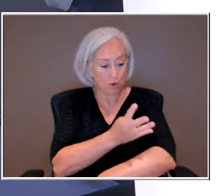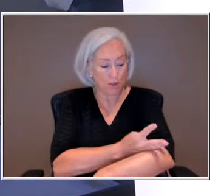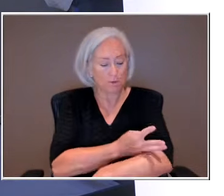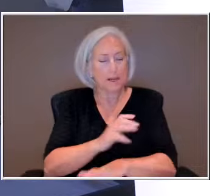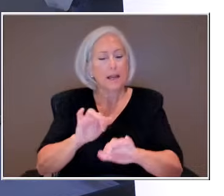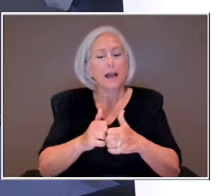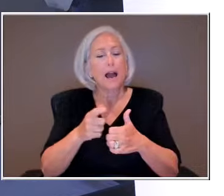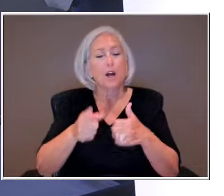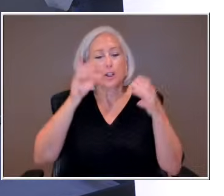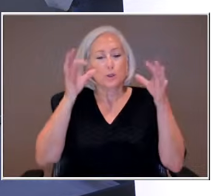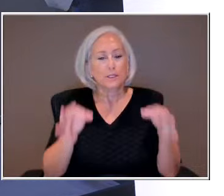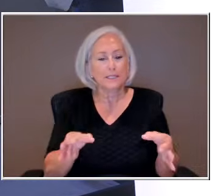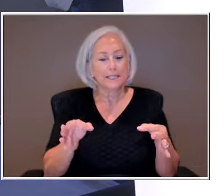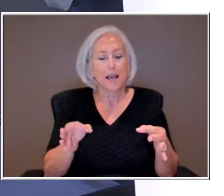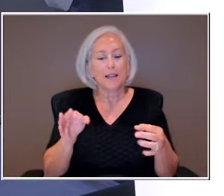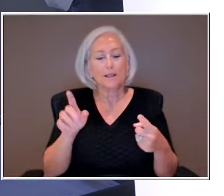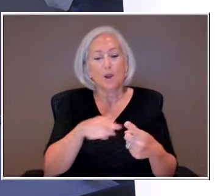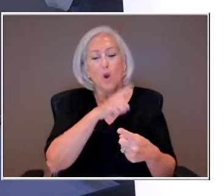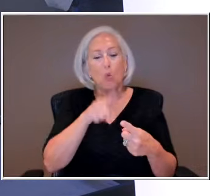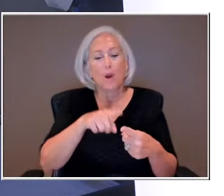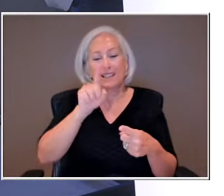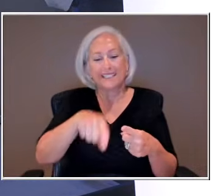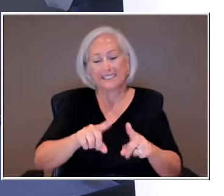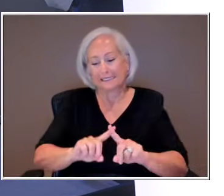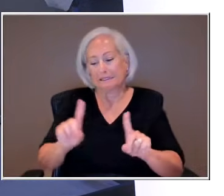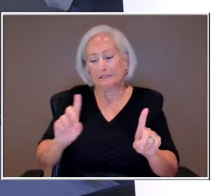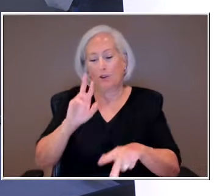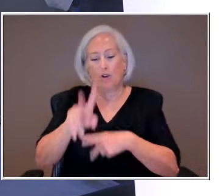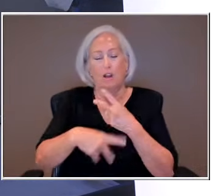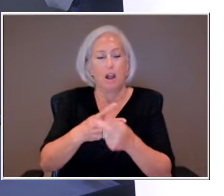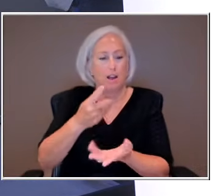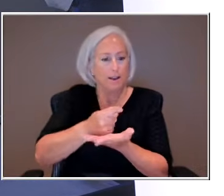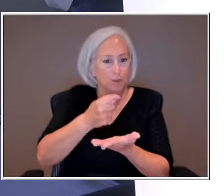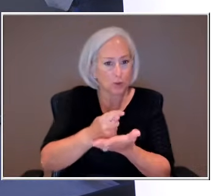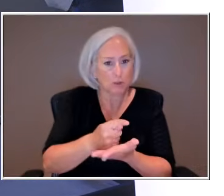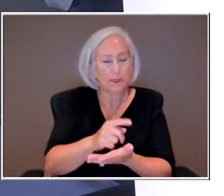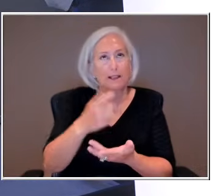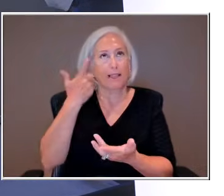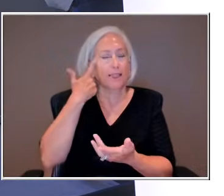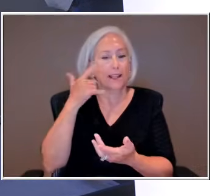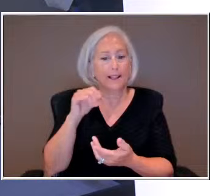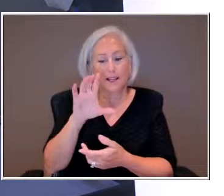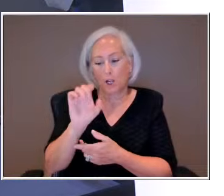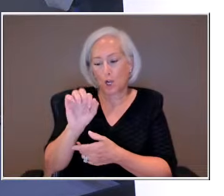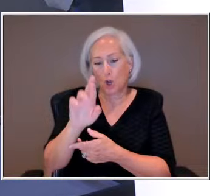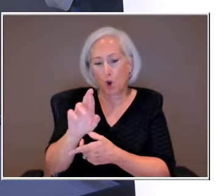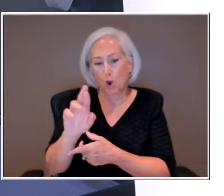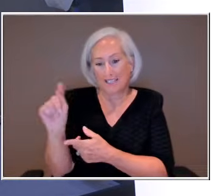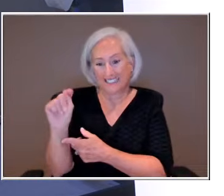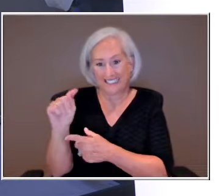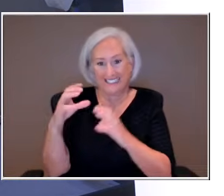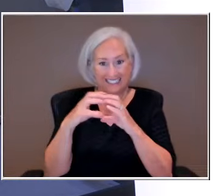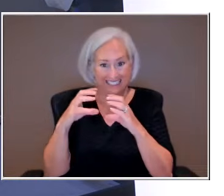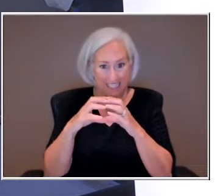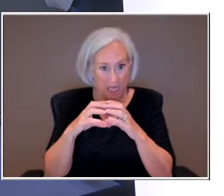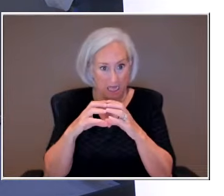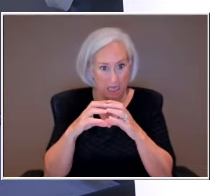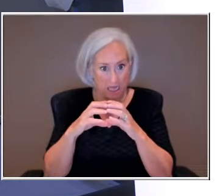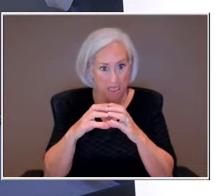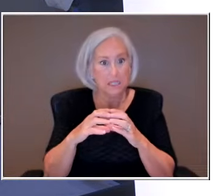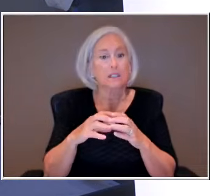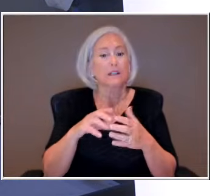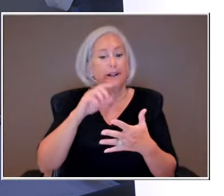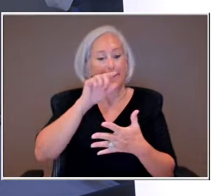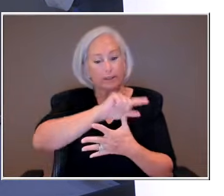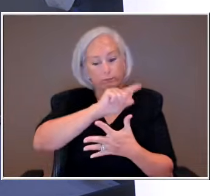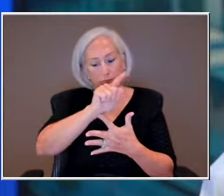look beyond standard treatments, CAR-T, and then beyond that? If that doesn't work, then you have to start with the next plan. Yeah. So in